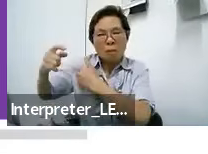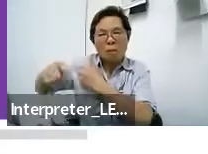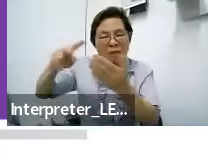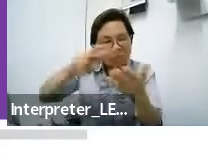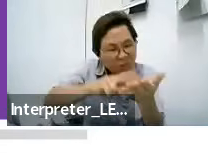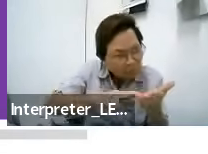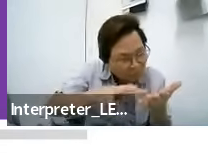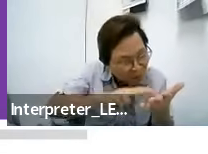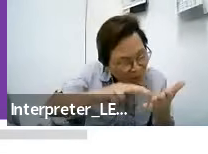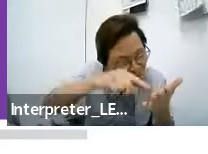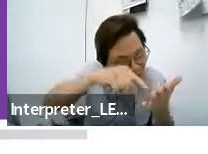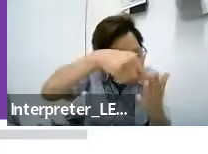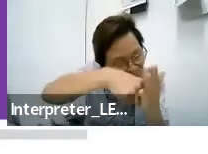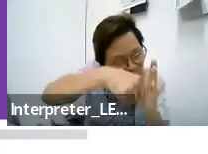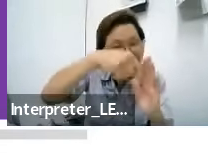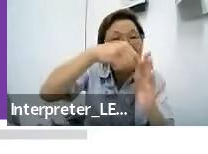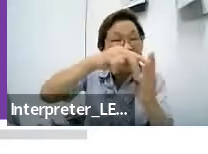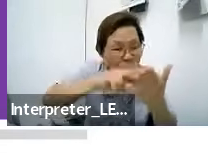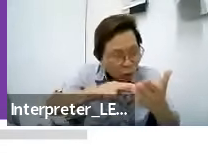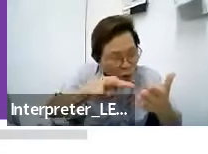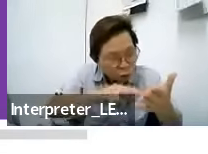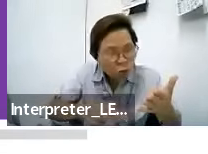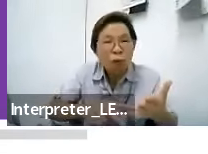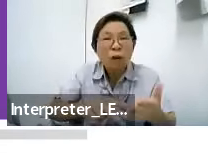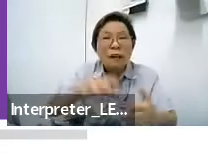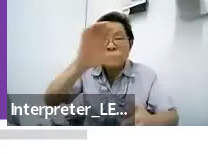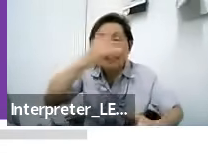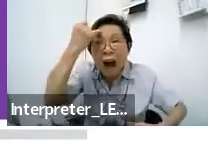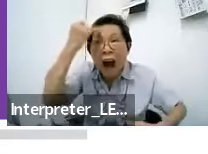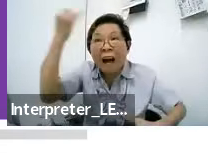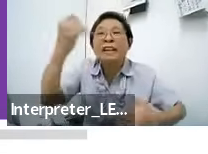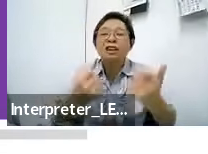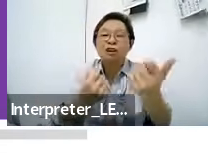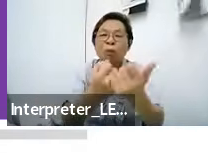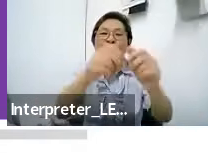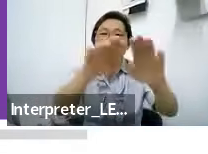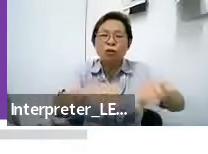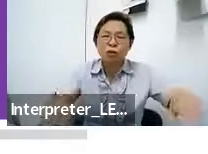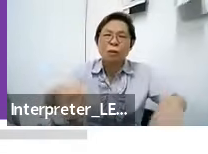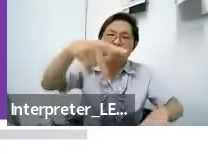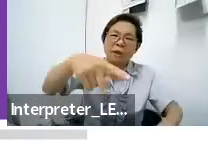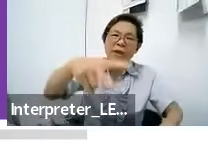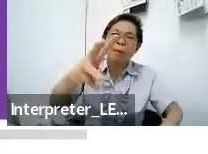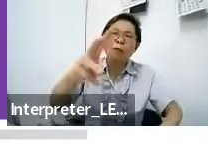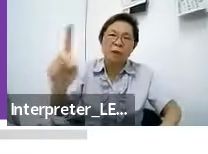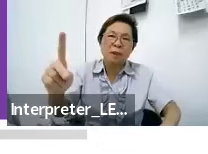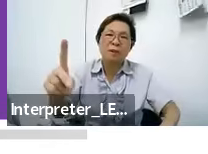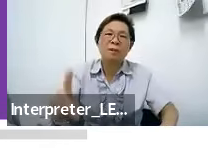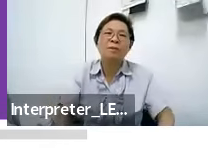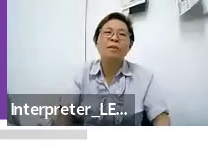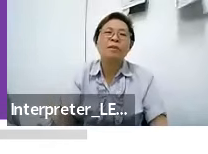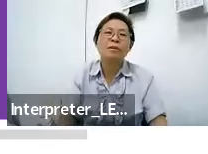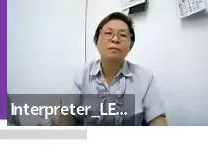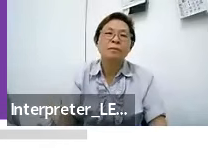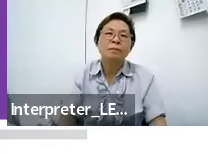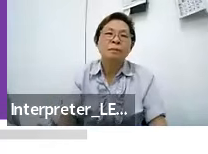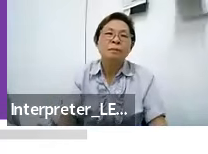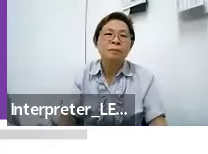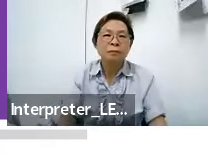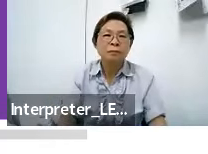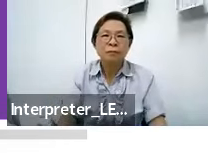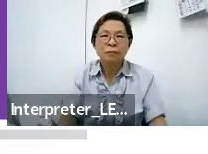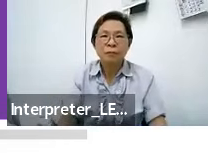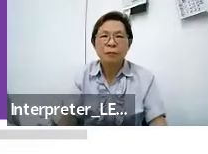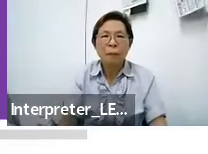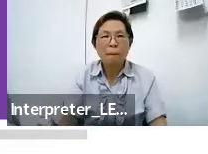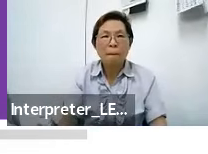of finding ways to better support our children with our educational systems.